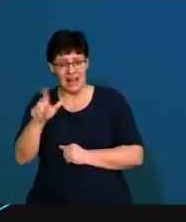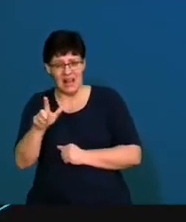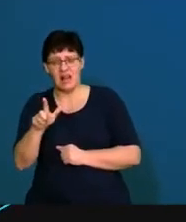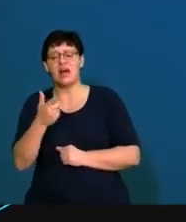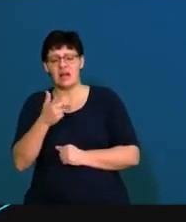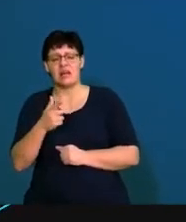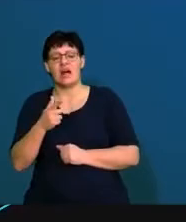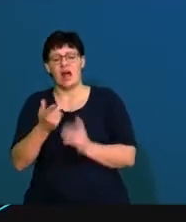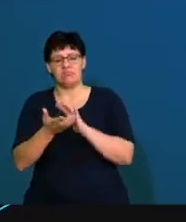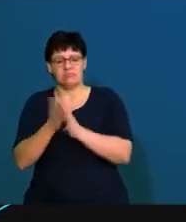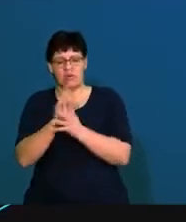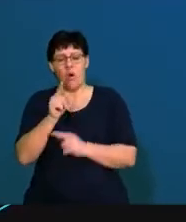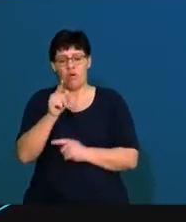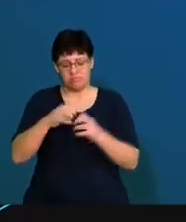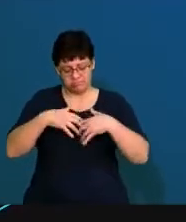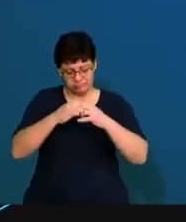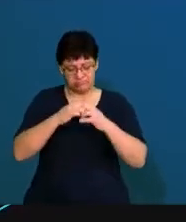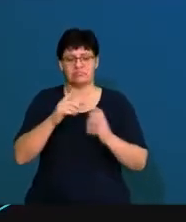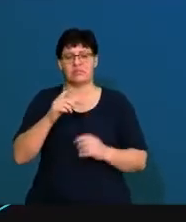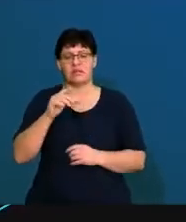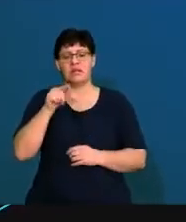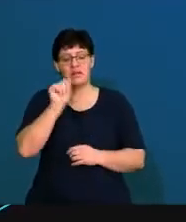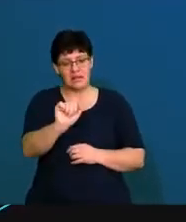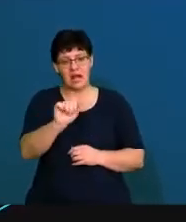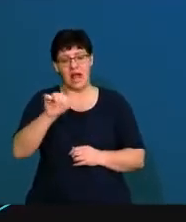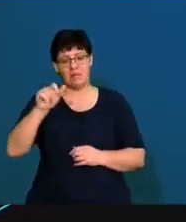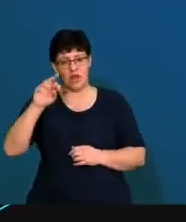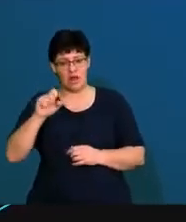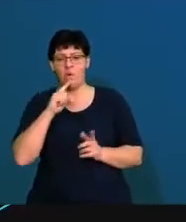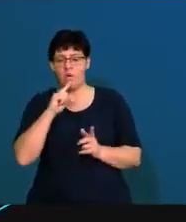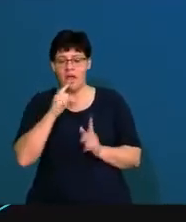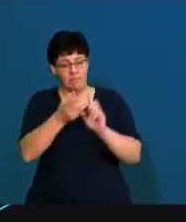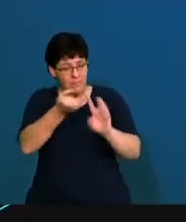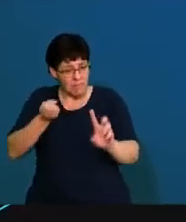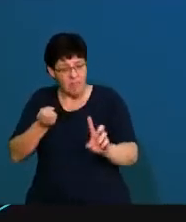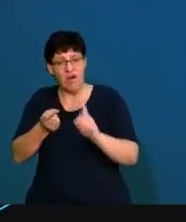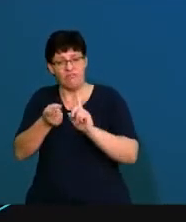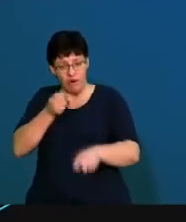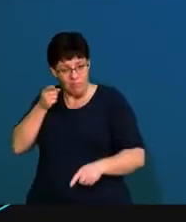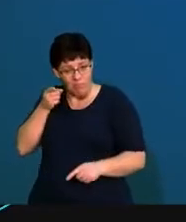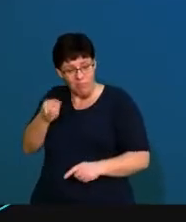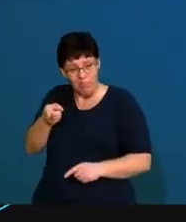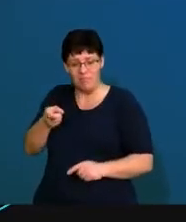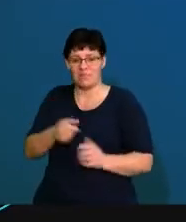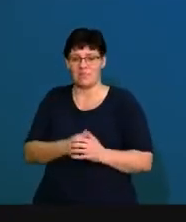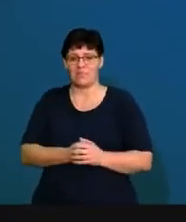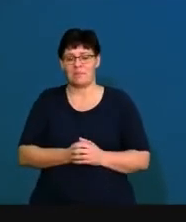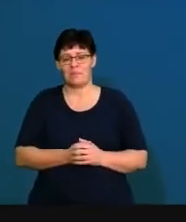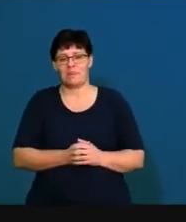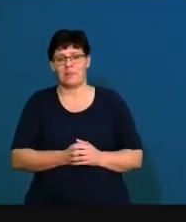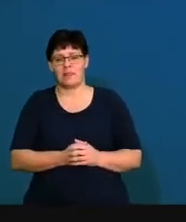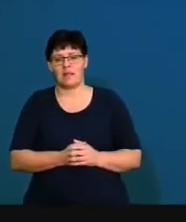that is used in the extraction of aluminium will ensure that we extract this aluminium from this ore.